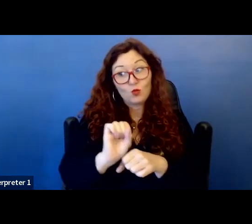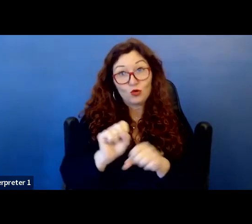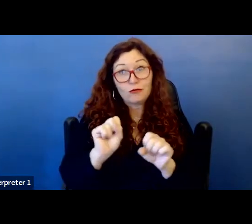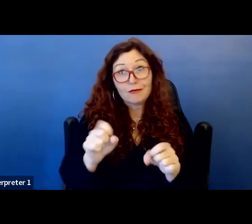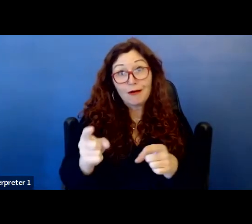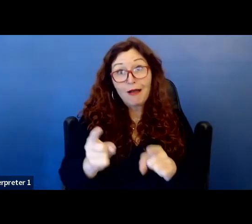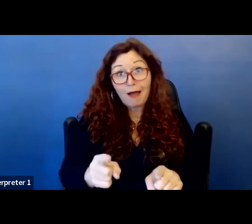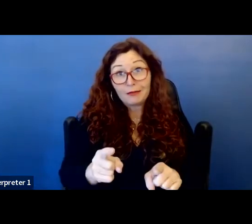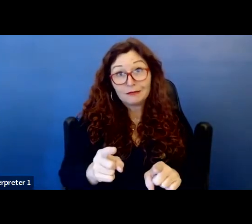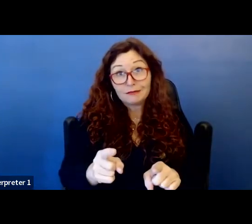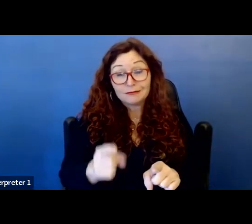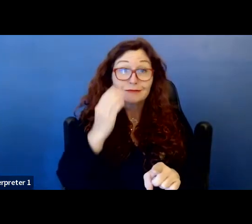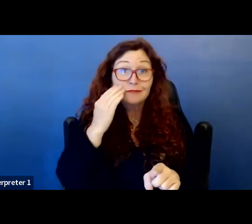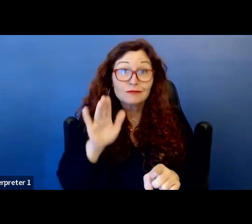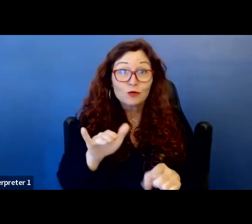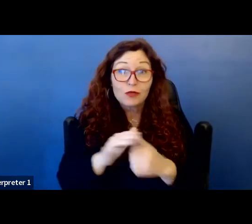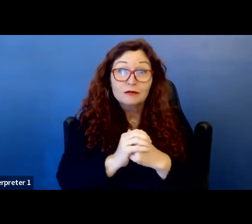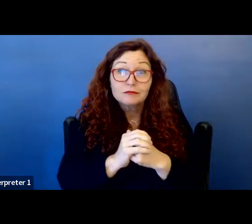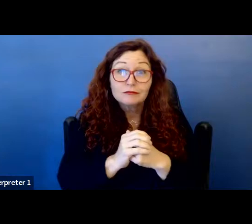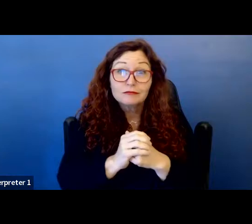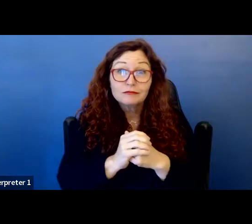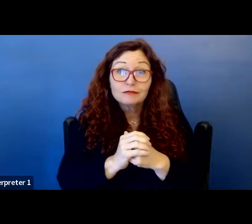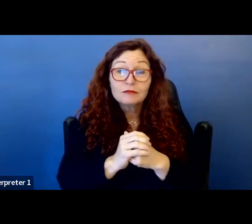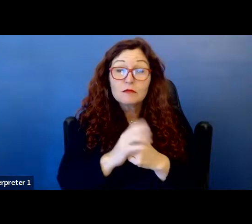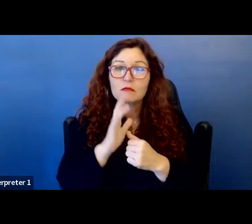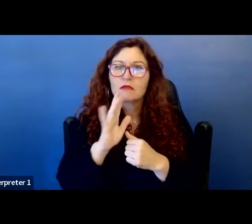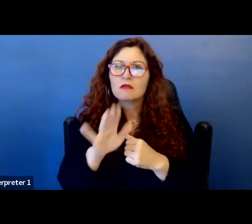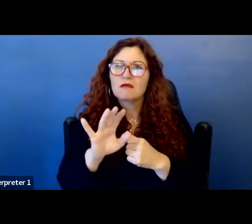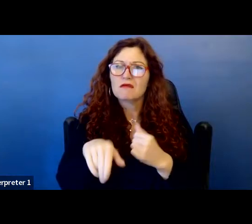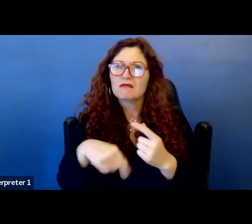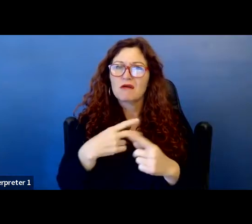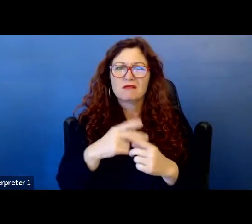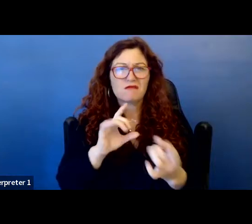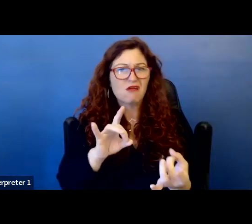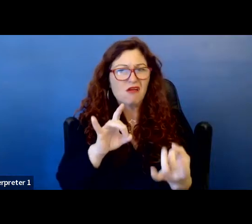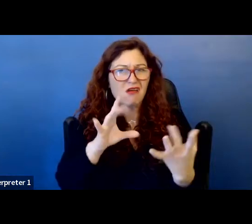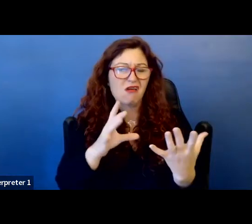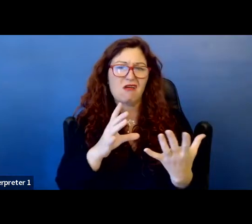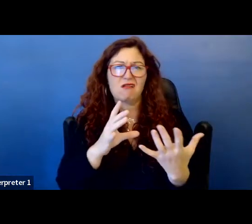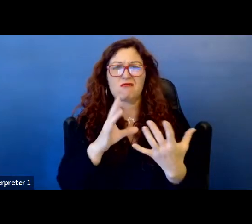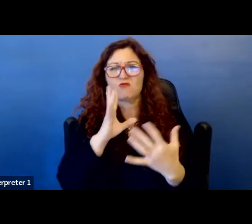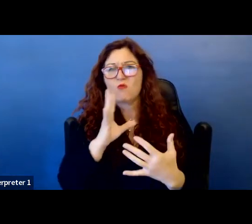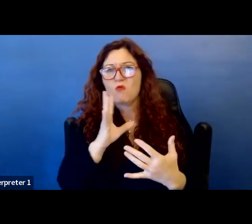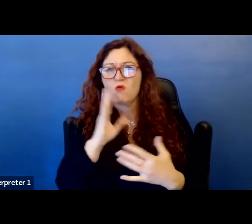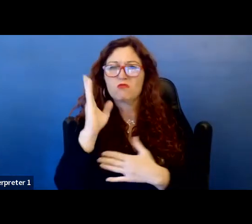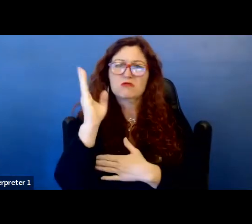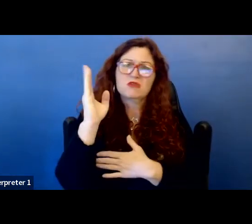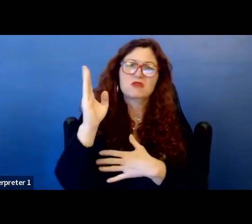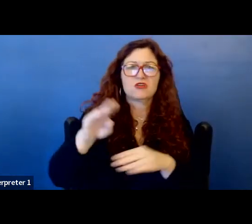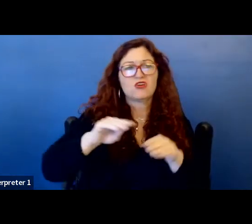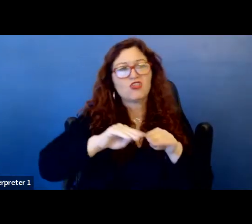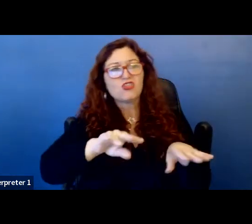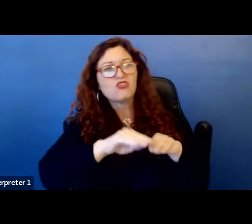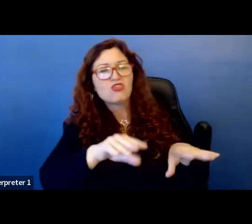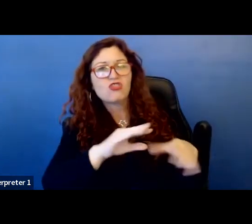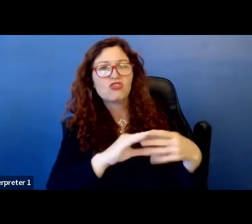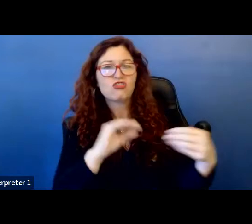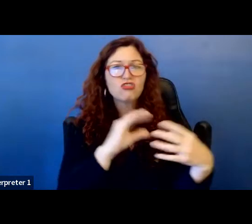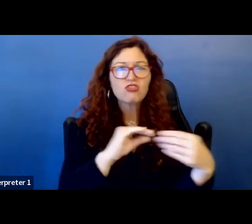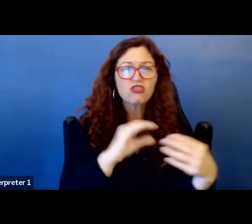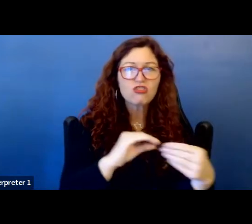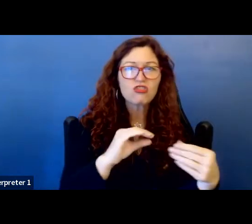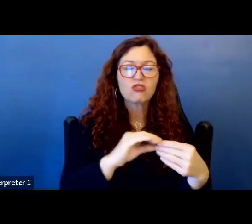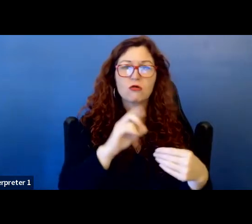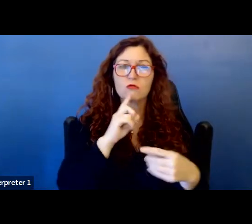hateful rhetoric and violence is transcribed directly into the policy that governs our daily lives it results in immigration and criminal legal